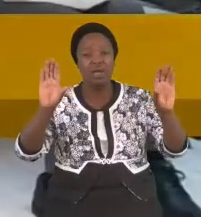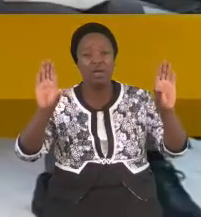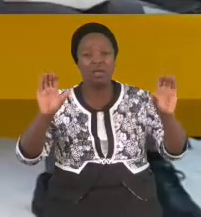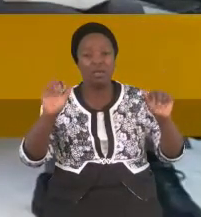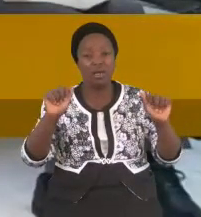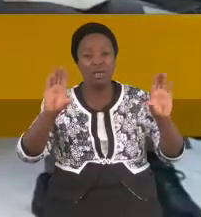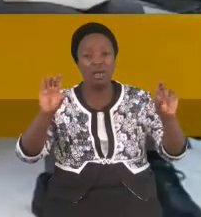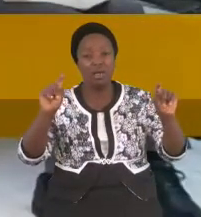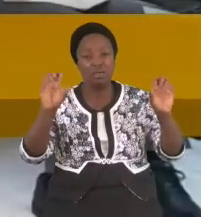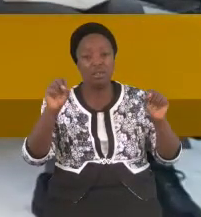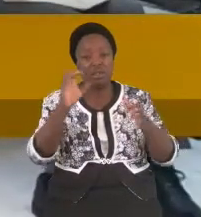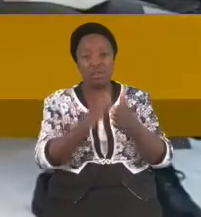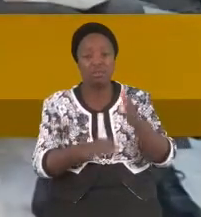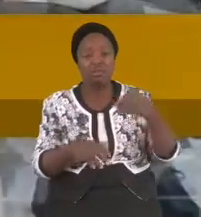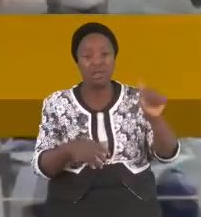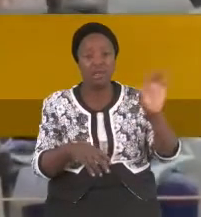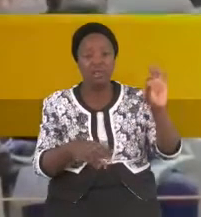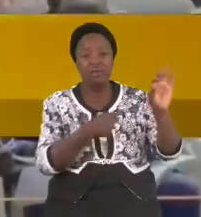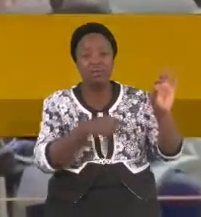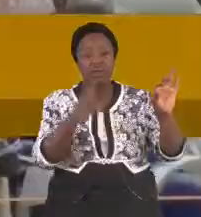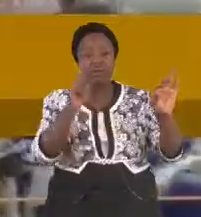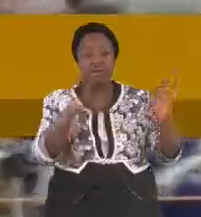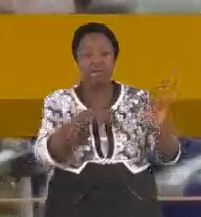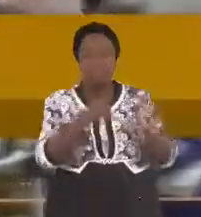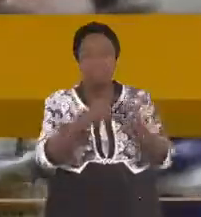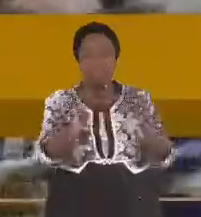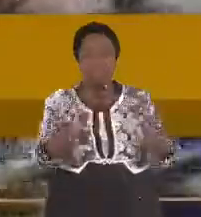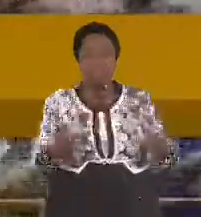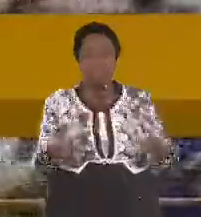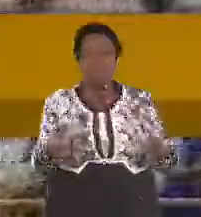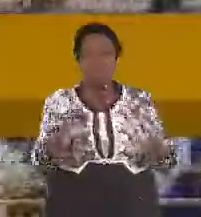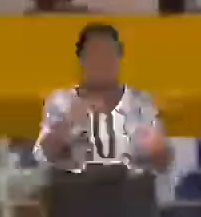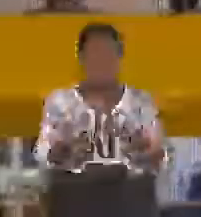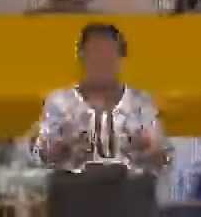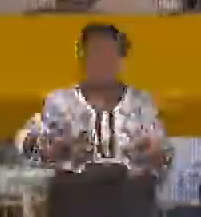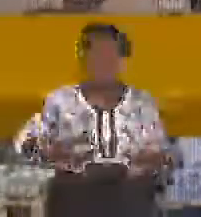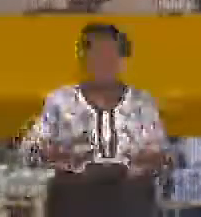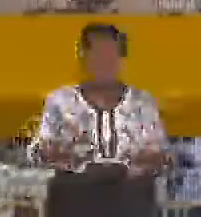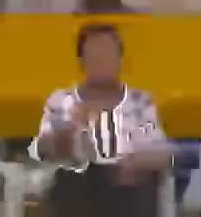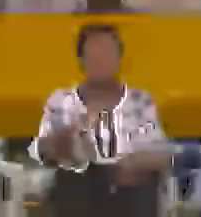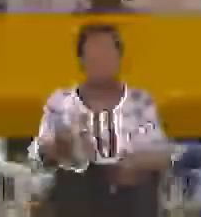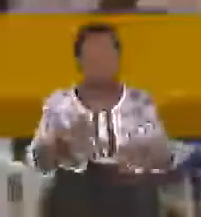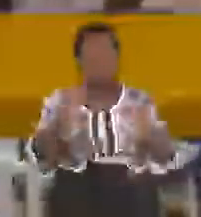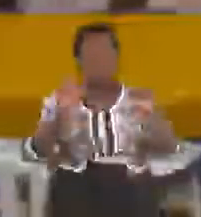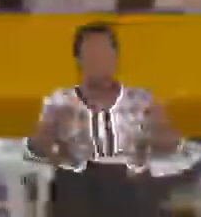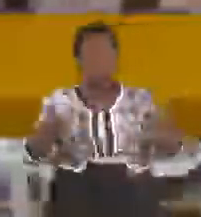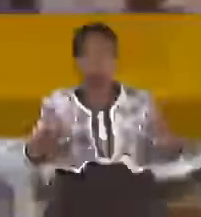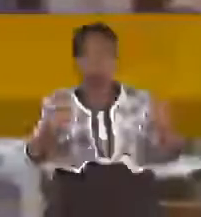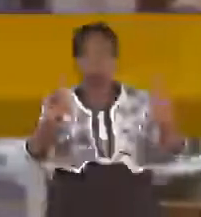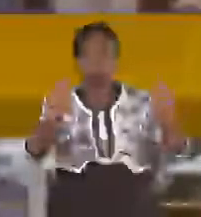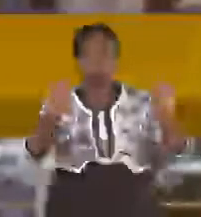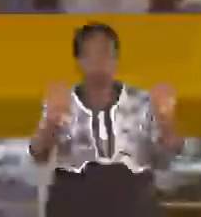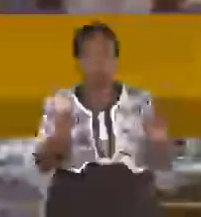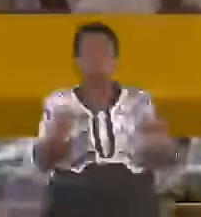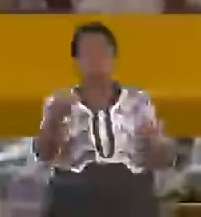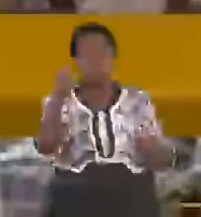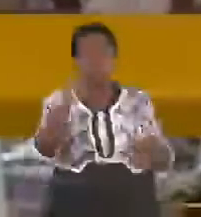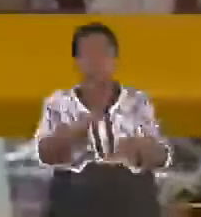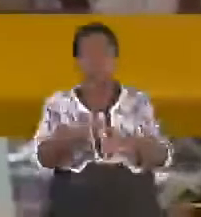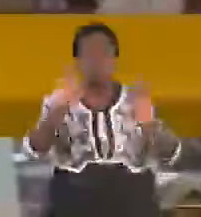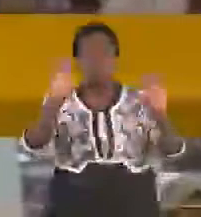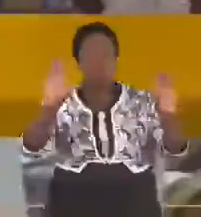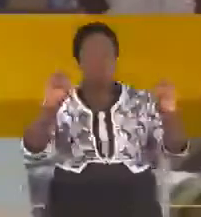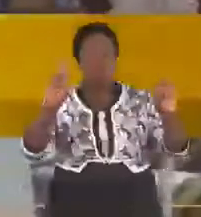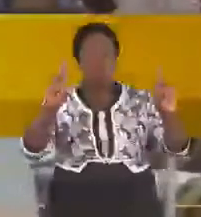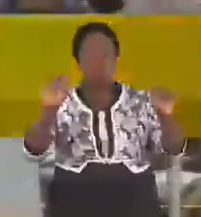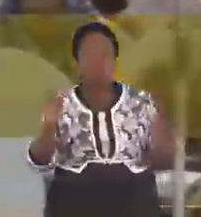1. And it came to pass that while Apollos was at Corinth, Paul, having